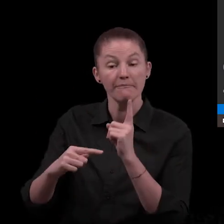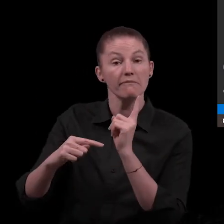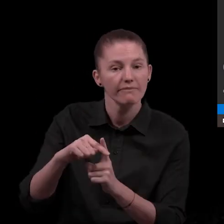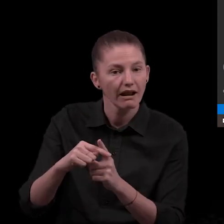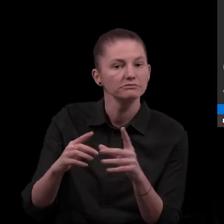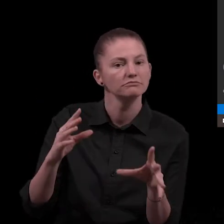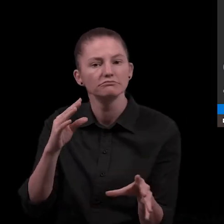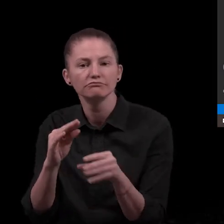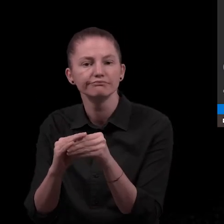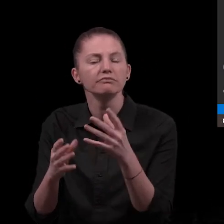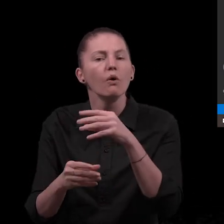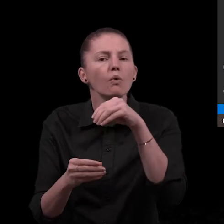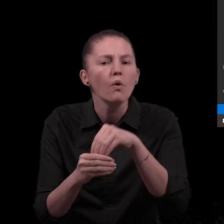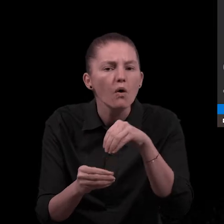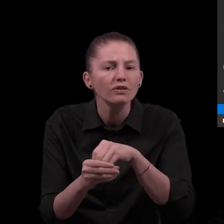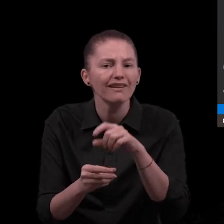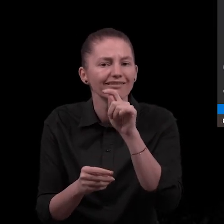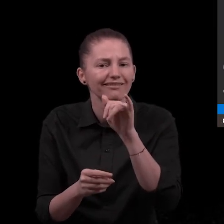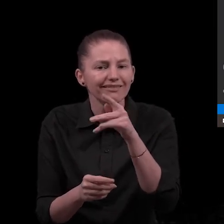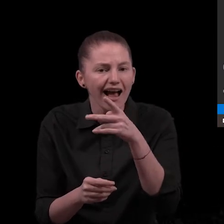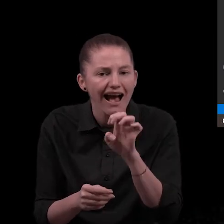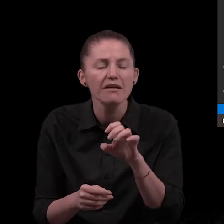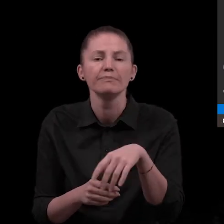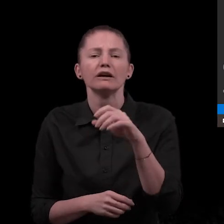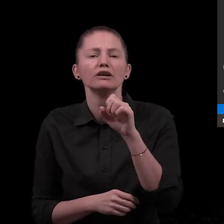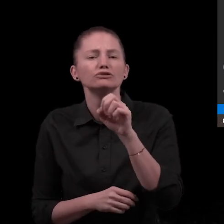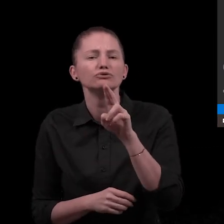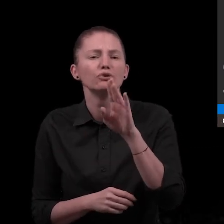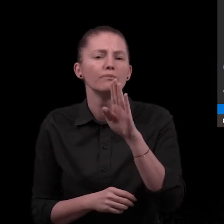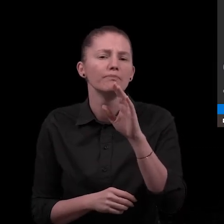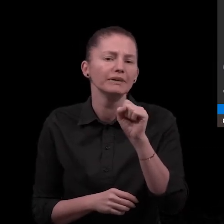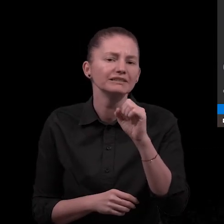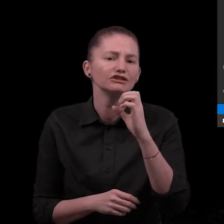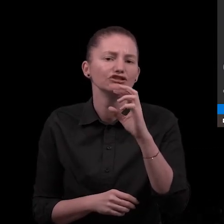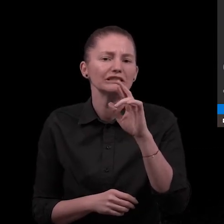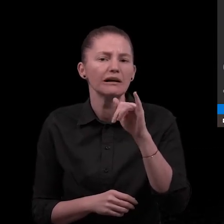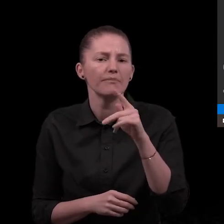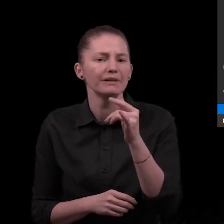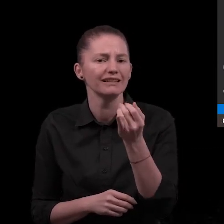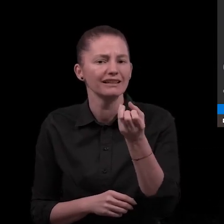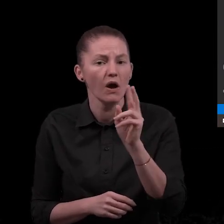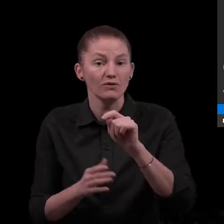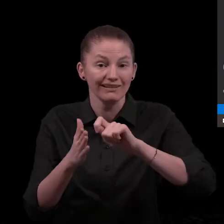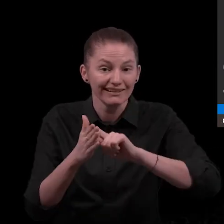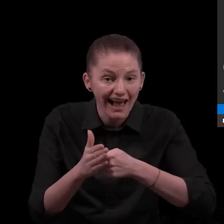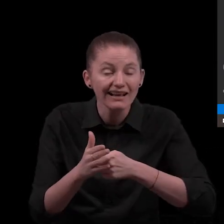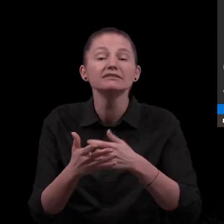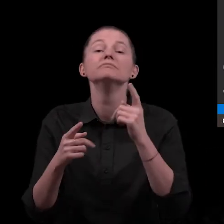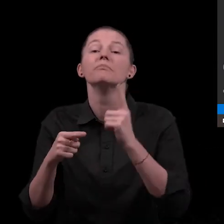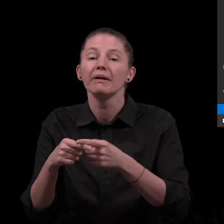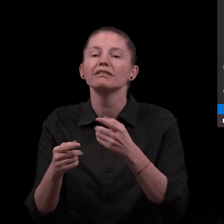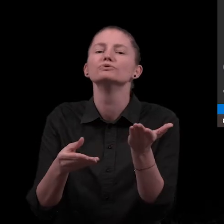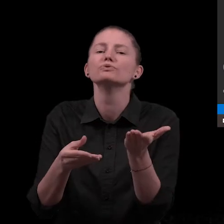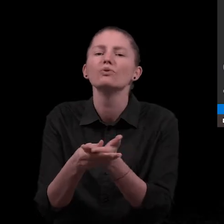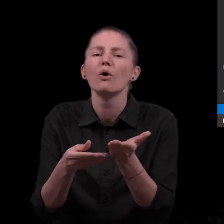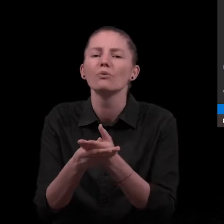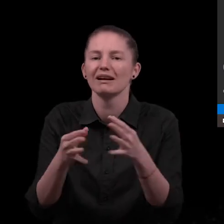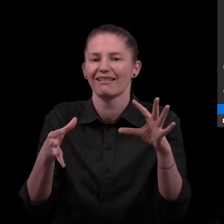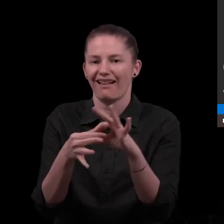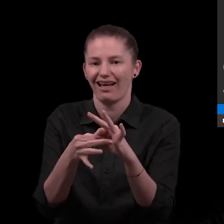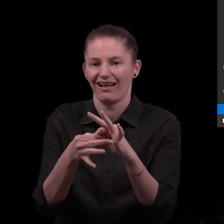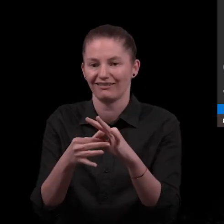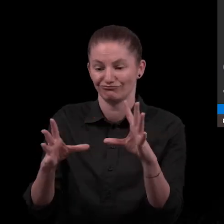API, along with a content type, a subscription key, and then the link to the actual documents that I